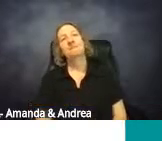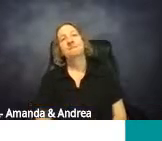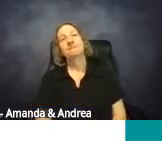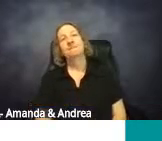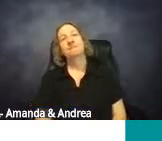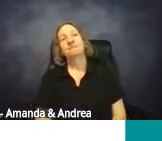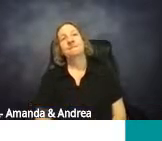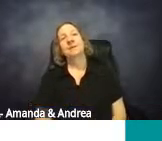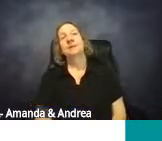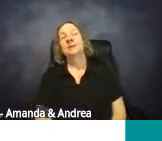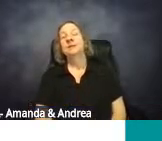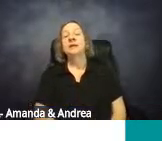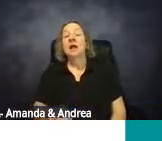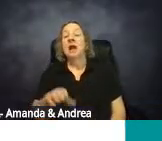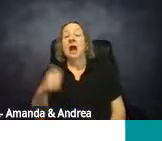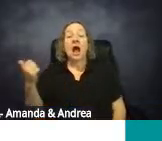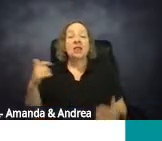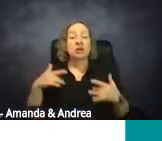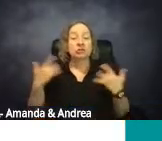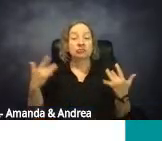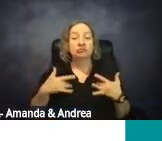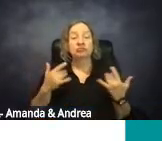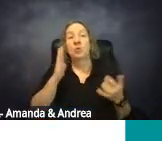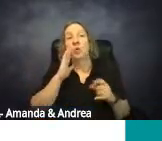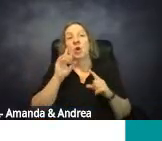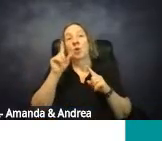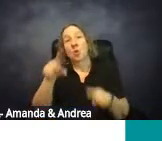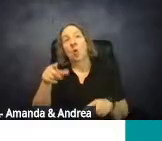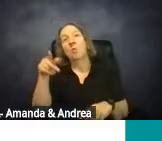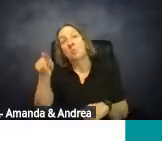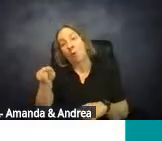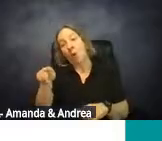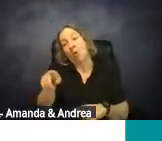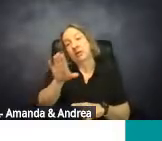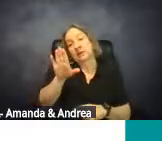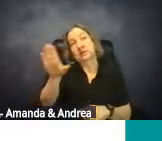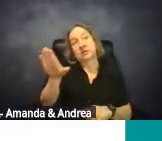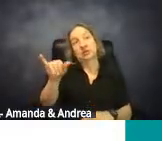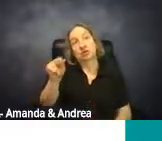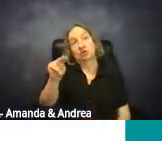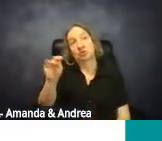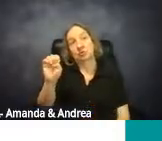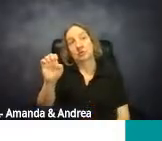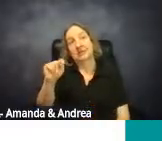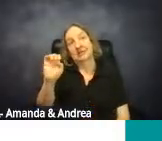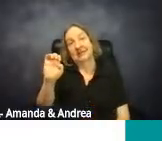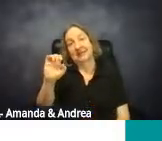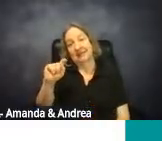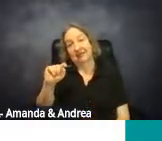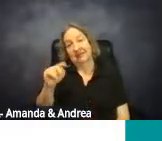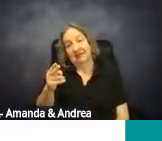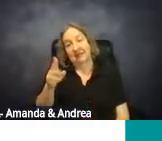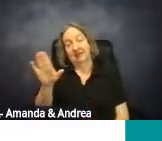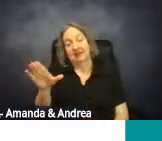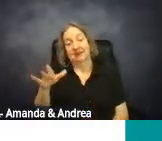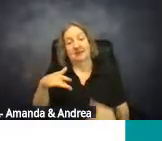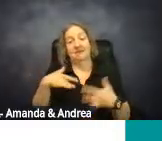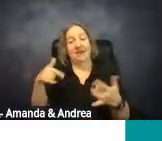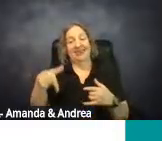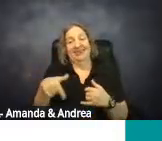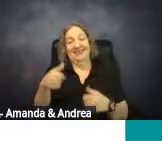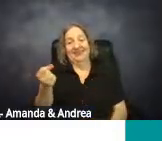So here are some of the other things. We're going to be at the Portland Juneteenth event this coming up